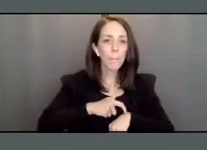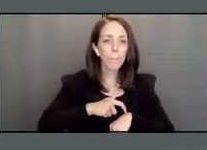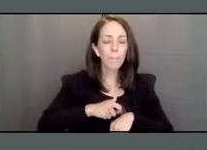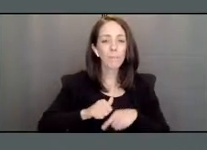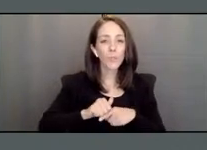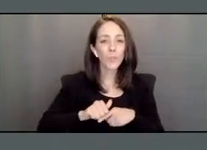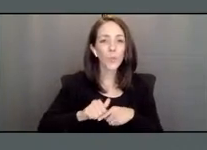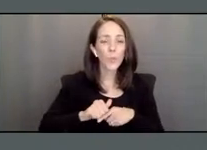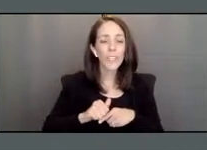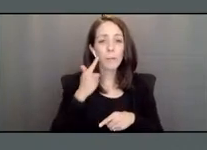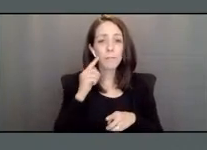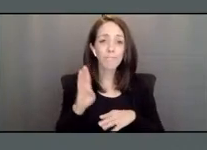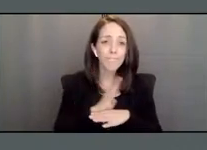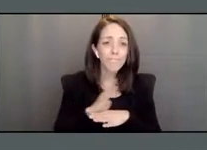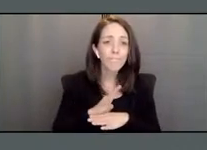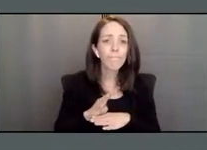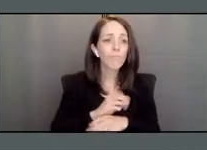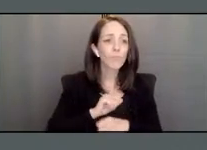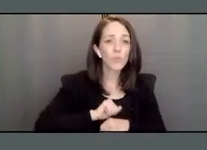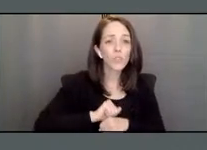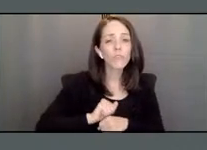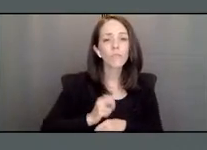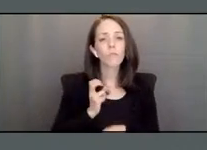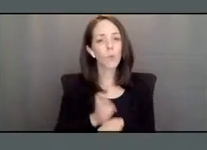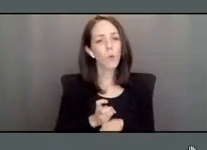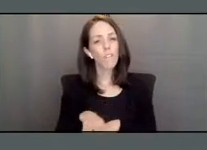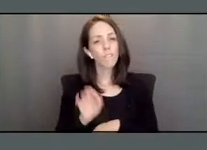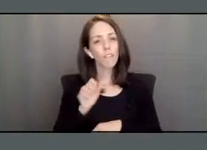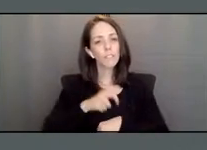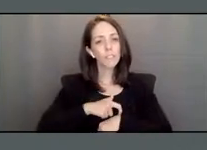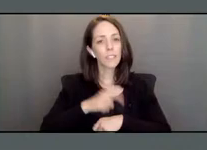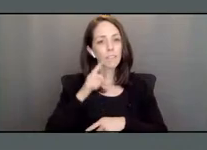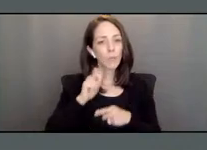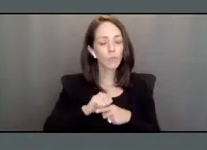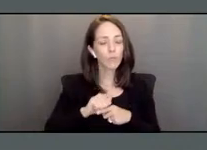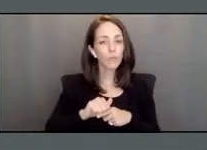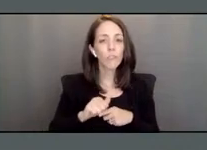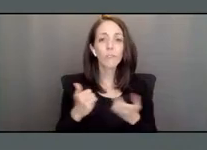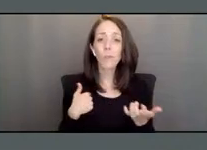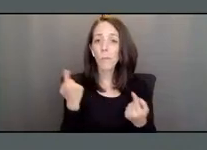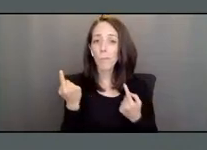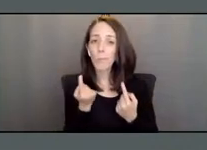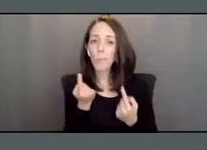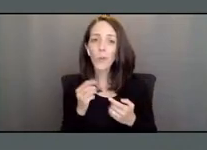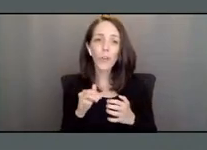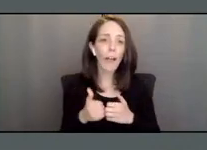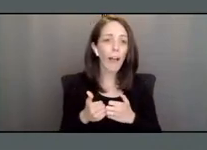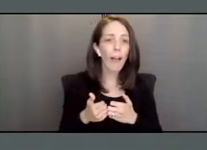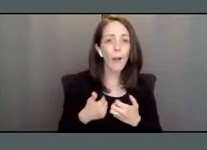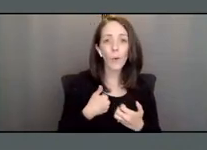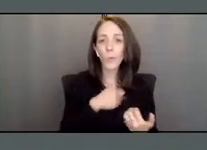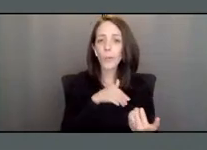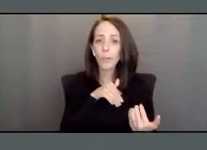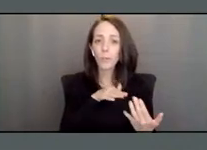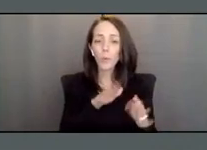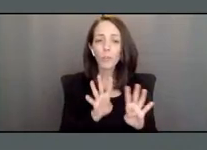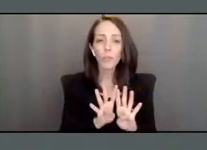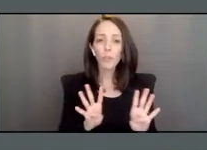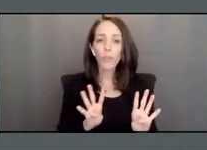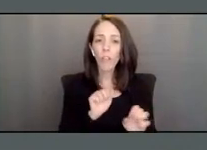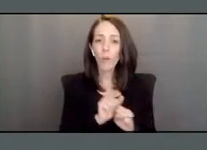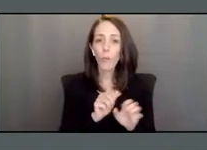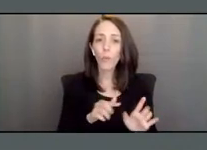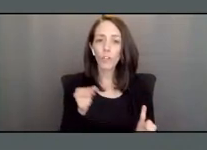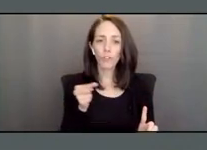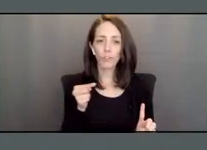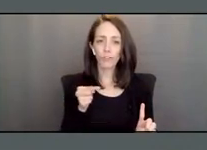don't want to, they're just very difficult. So I'd love to see how we're doing on frontline healthcare workers, those that are the face of the organization